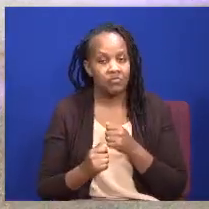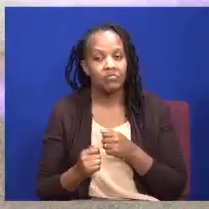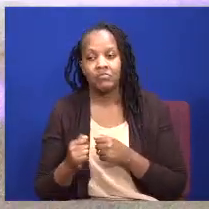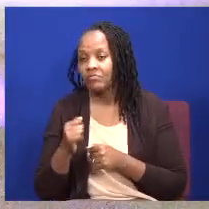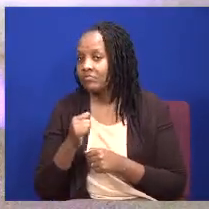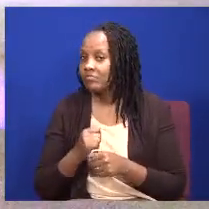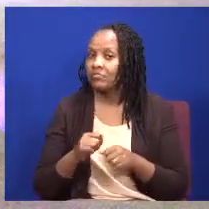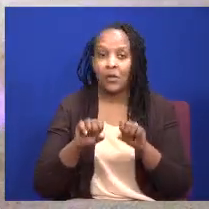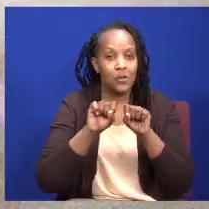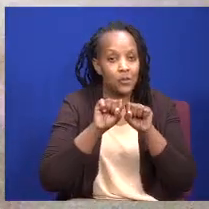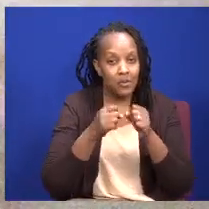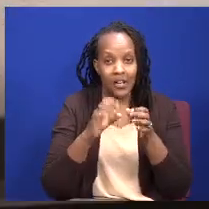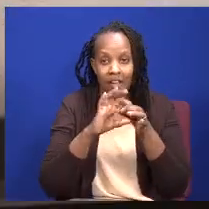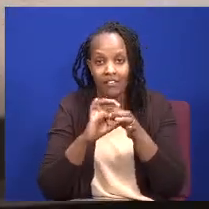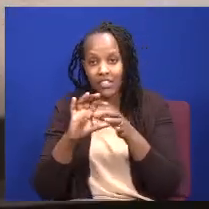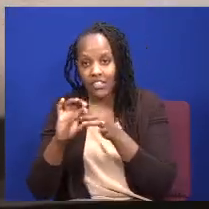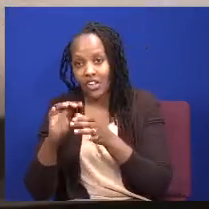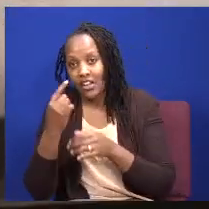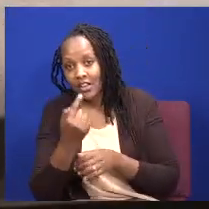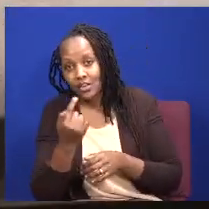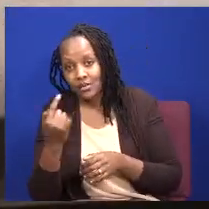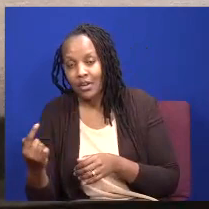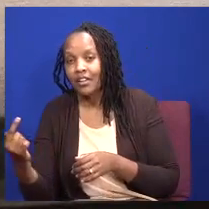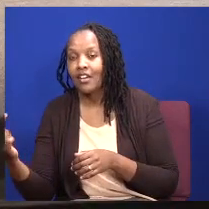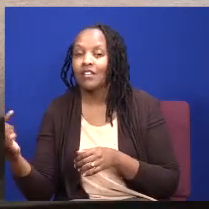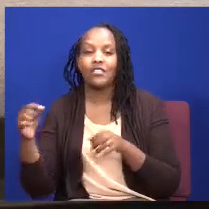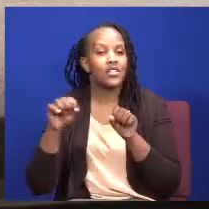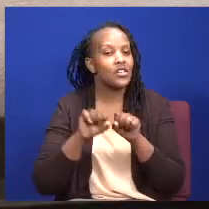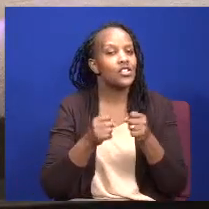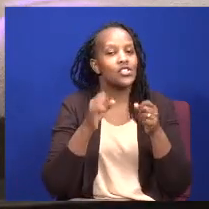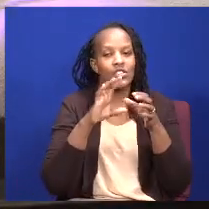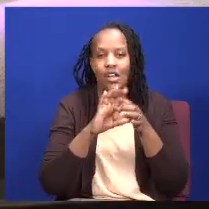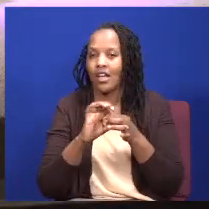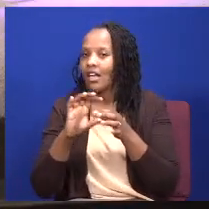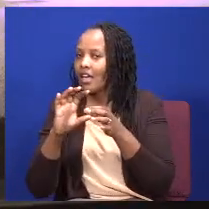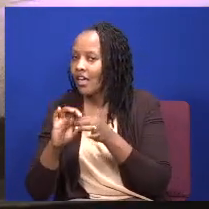chain, to break every chain, break every chain, break every